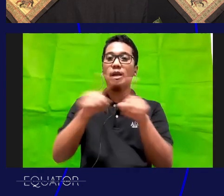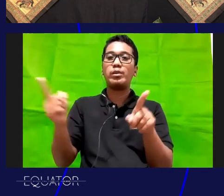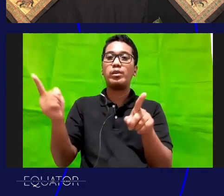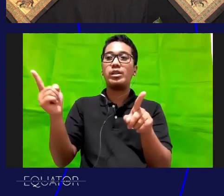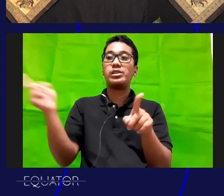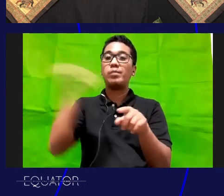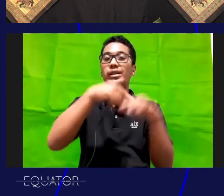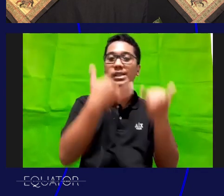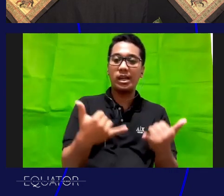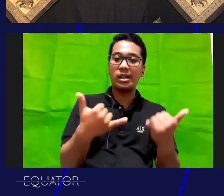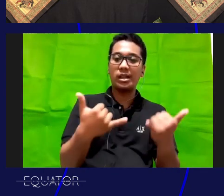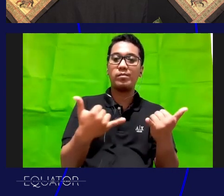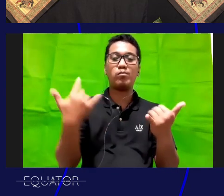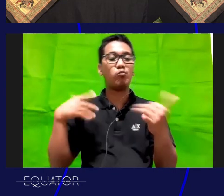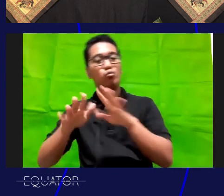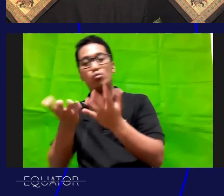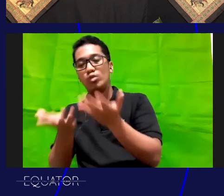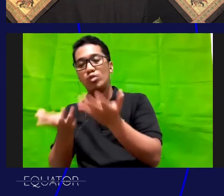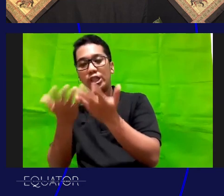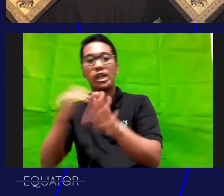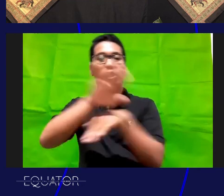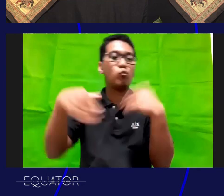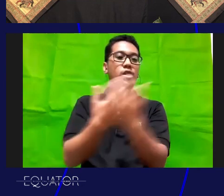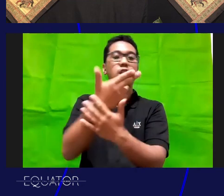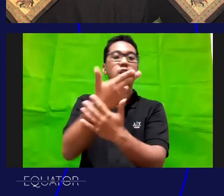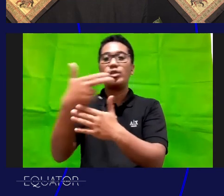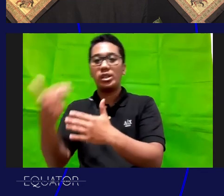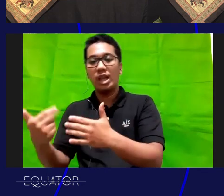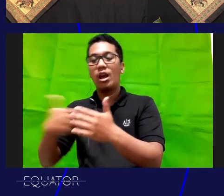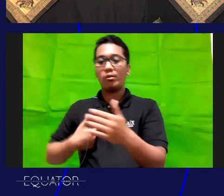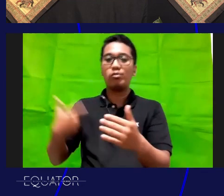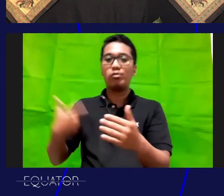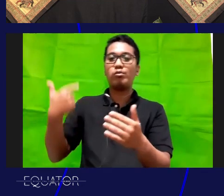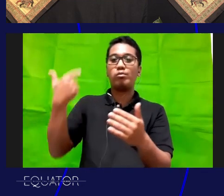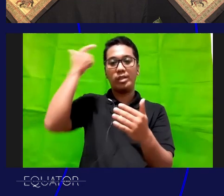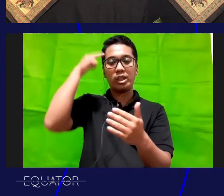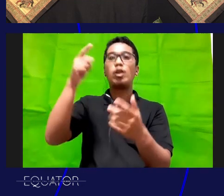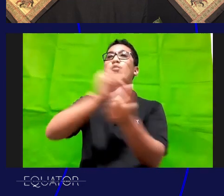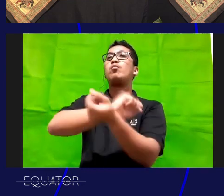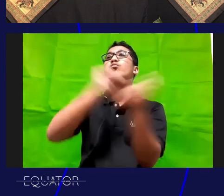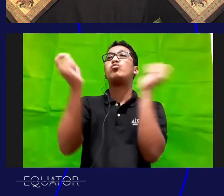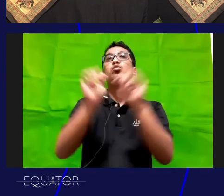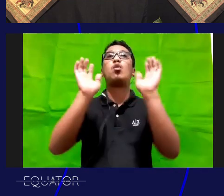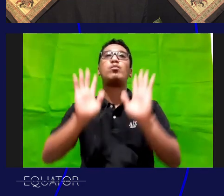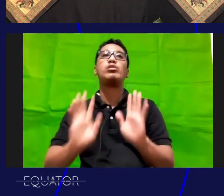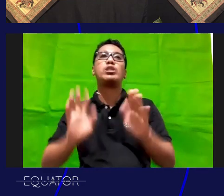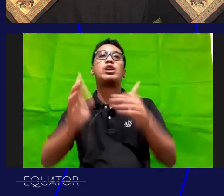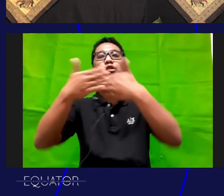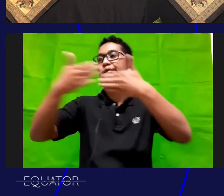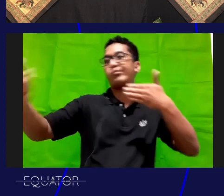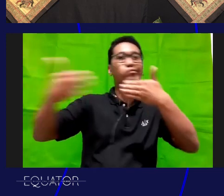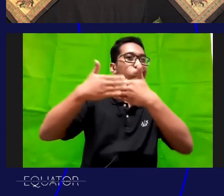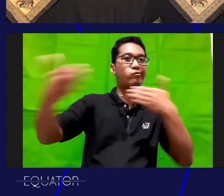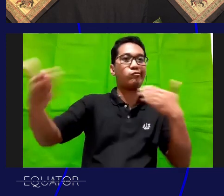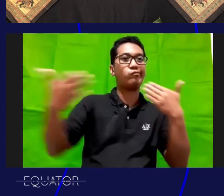15 months that I've been overall in Indonesia. I still think I need to go back many, many times to stay longer and longer. And even be careful with